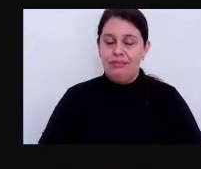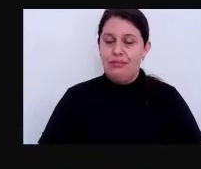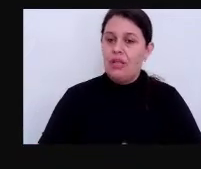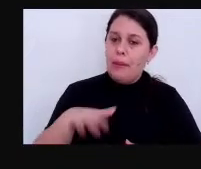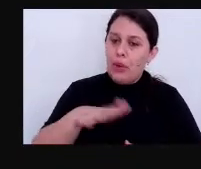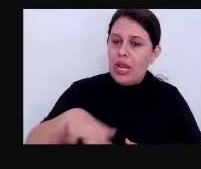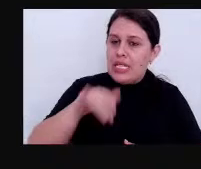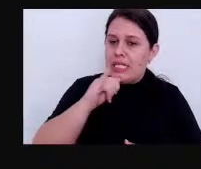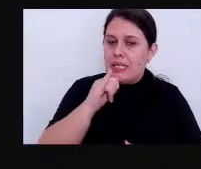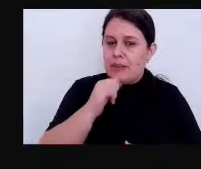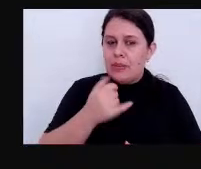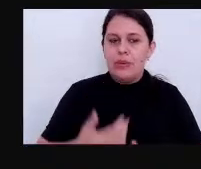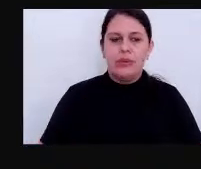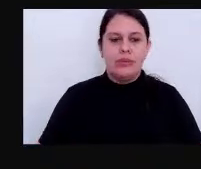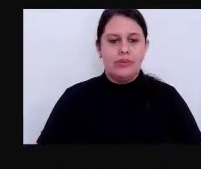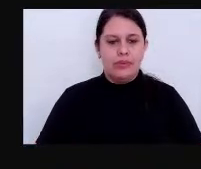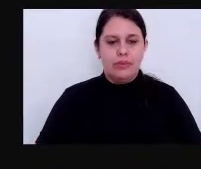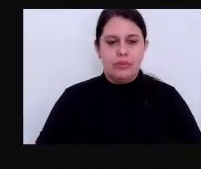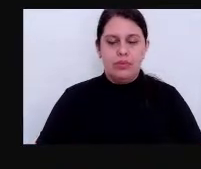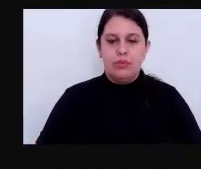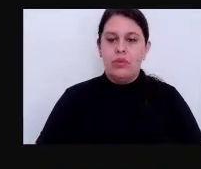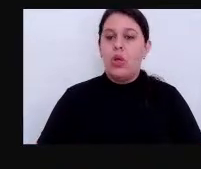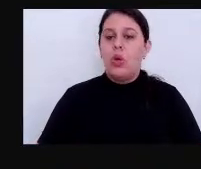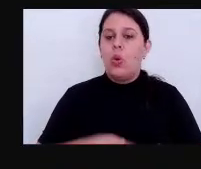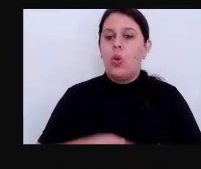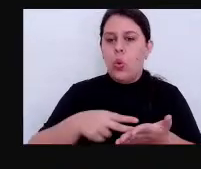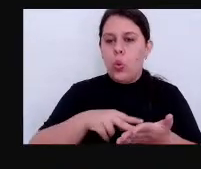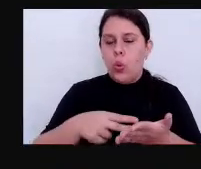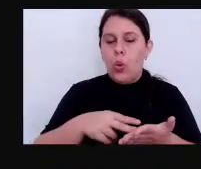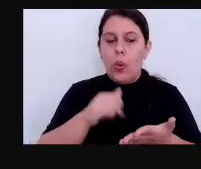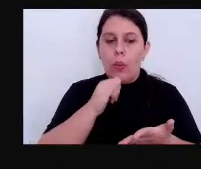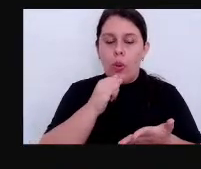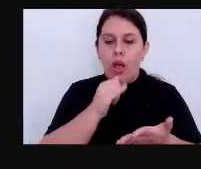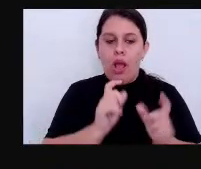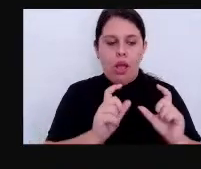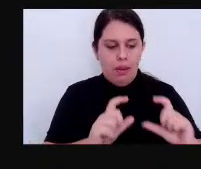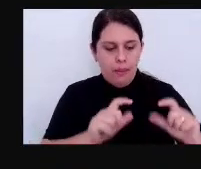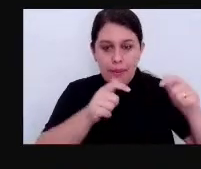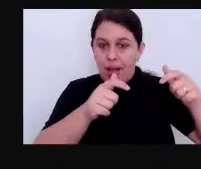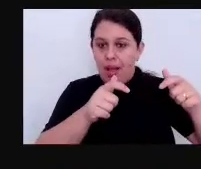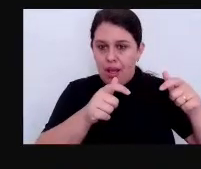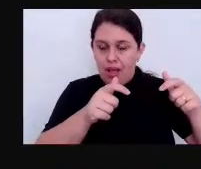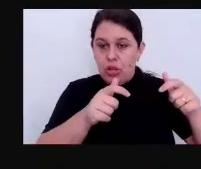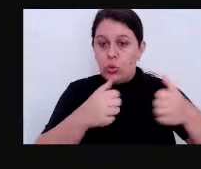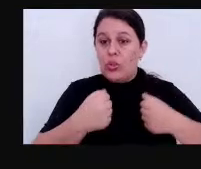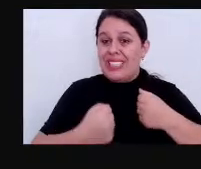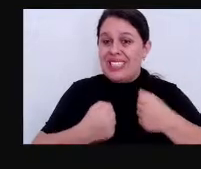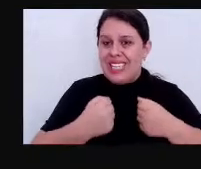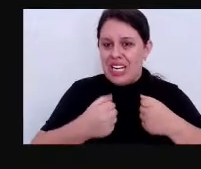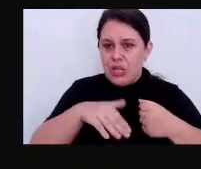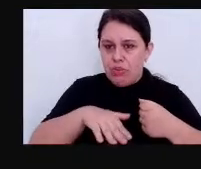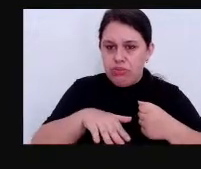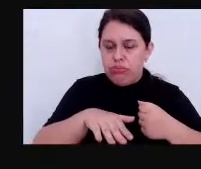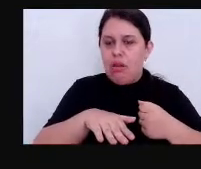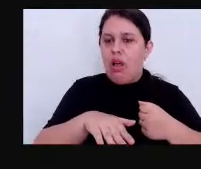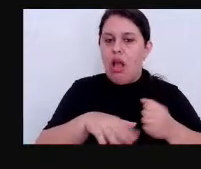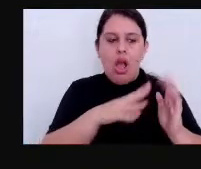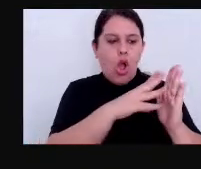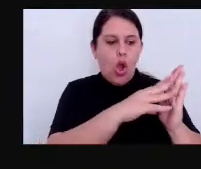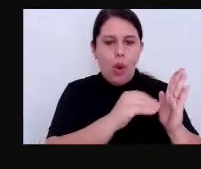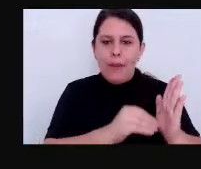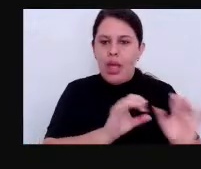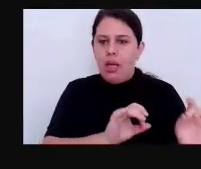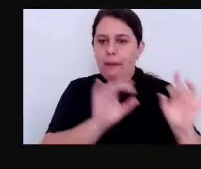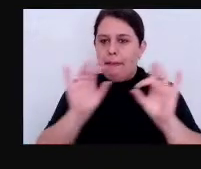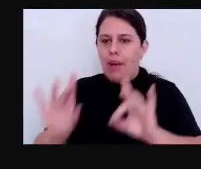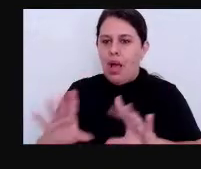and paste like we did before with Google, for example. We do a Google search, and it's sort of the